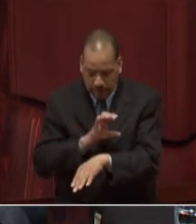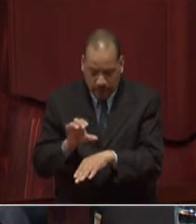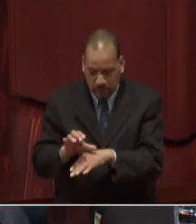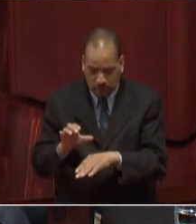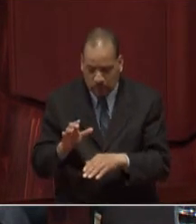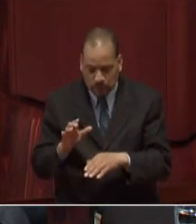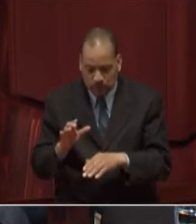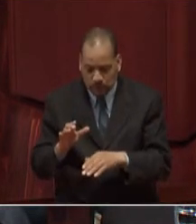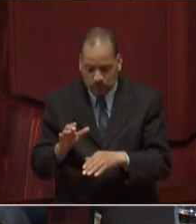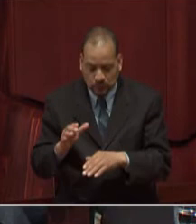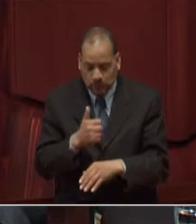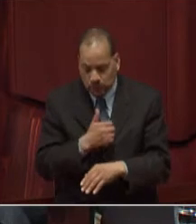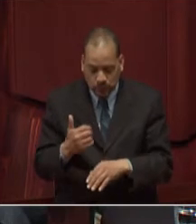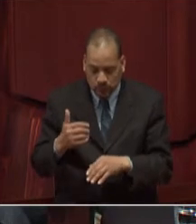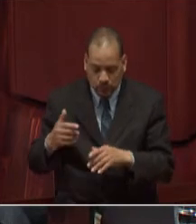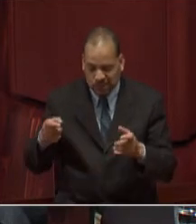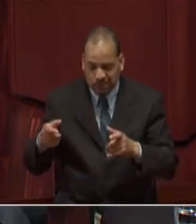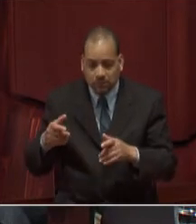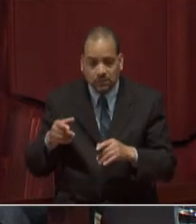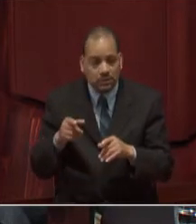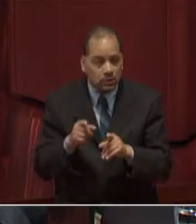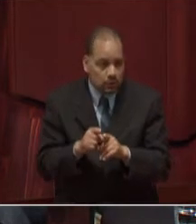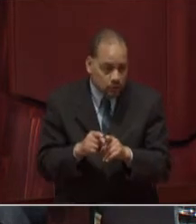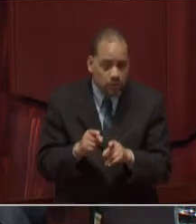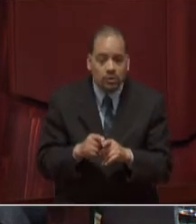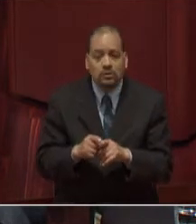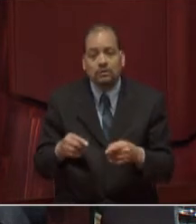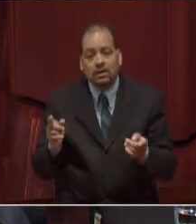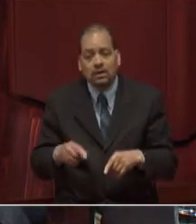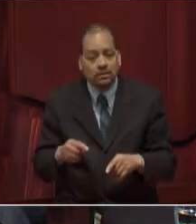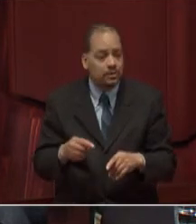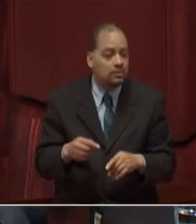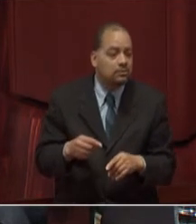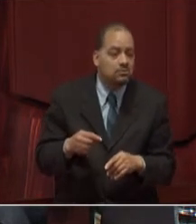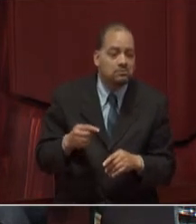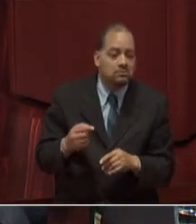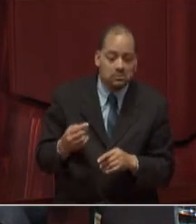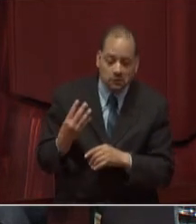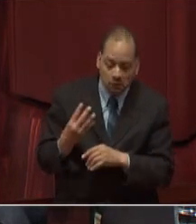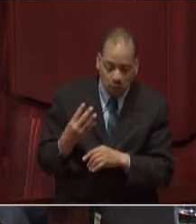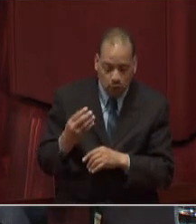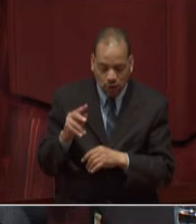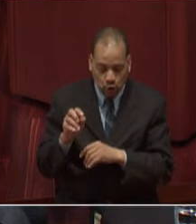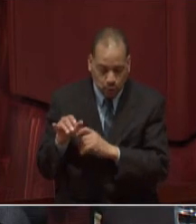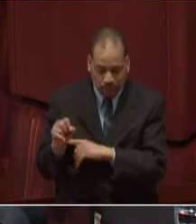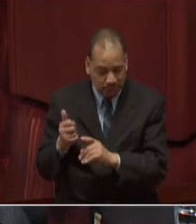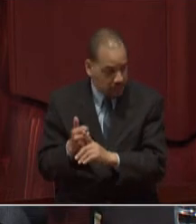having had the tenure of four terms, how he was running policy completely,